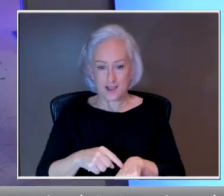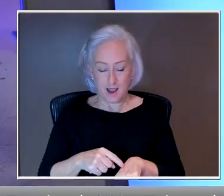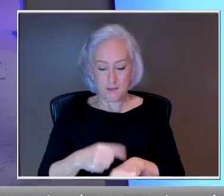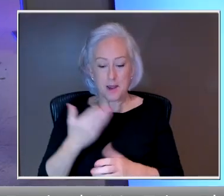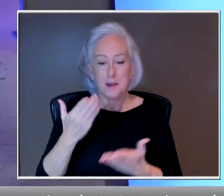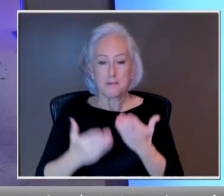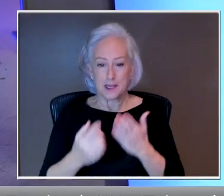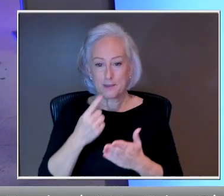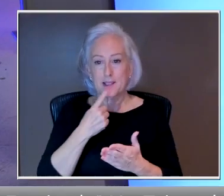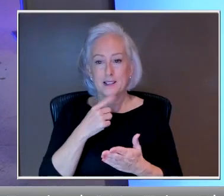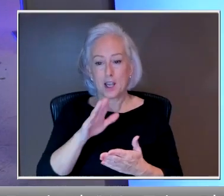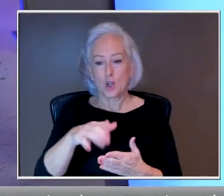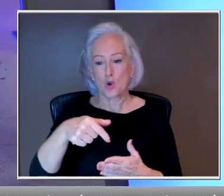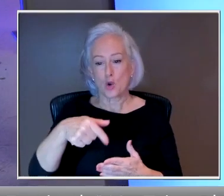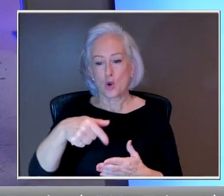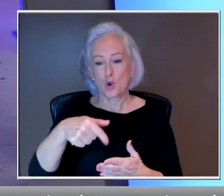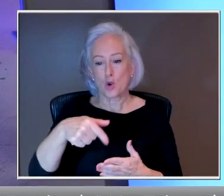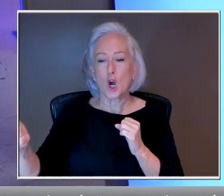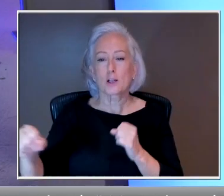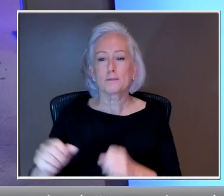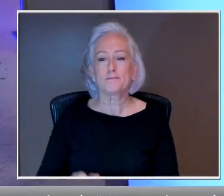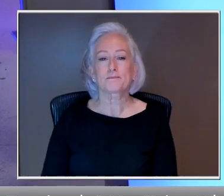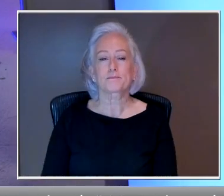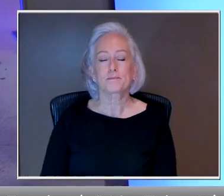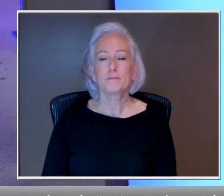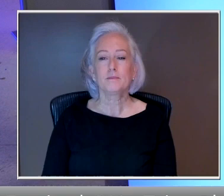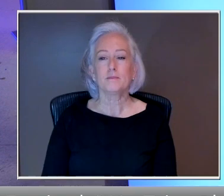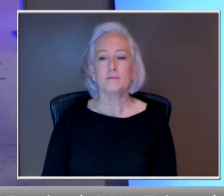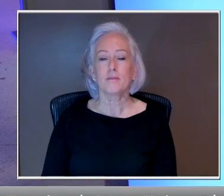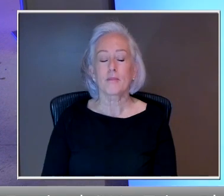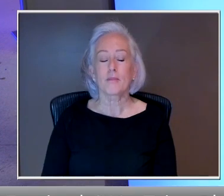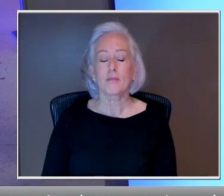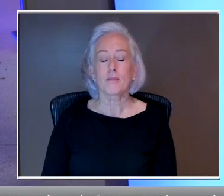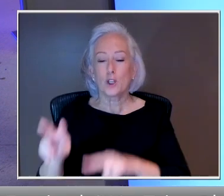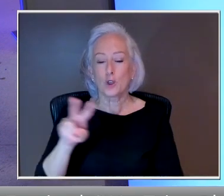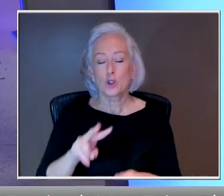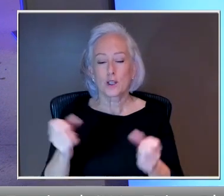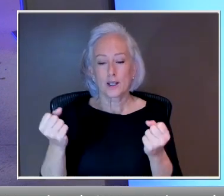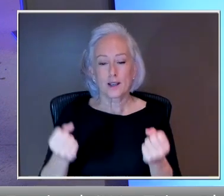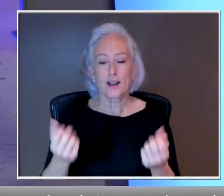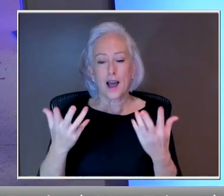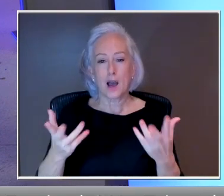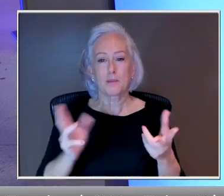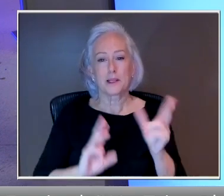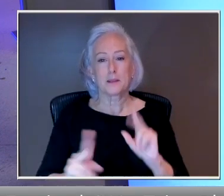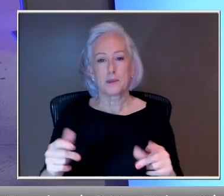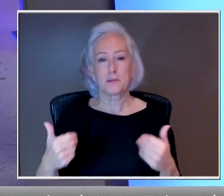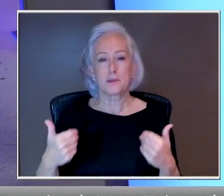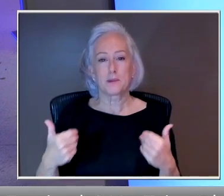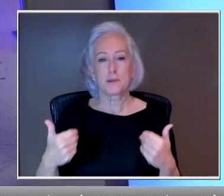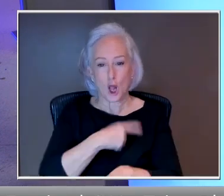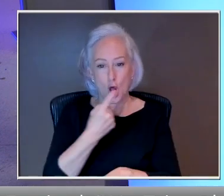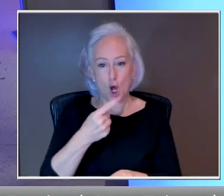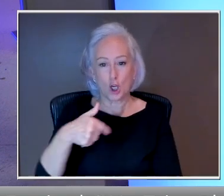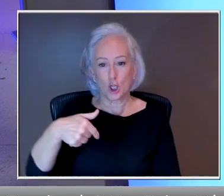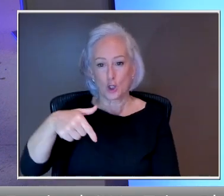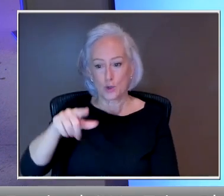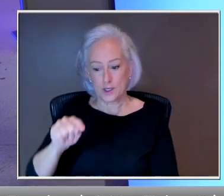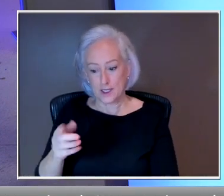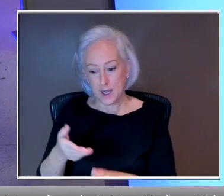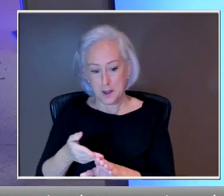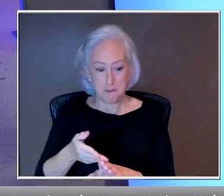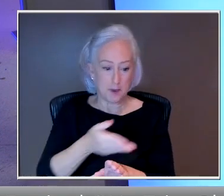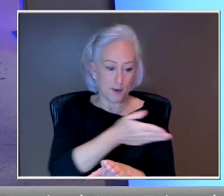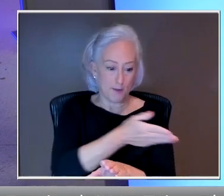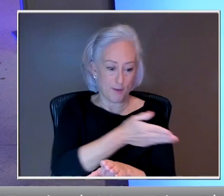When you look at the number of cases you had of long QT before the pandemic and after the pandemic, how does that stack